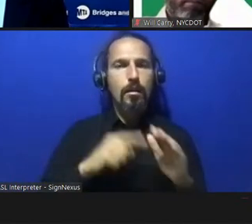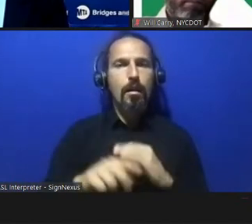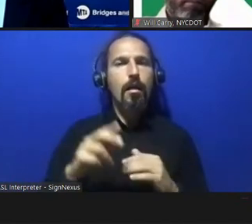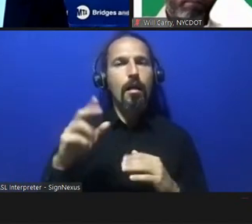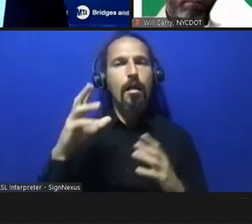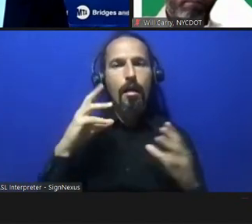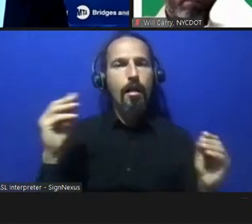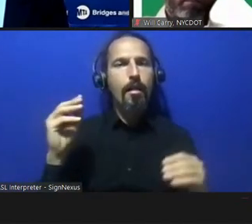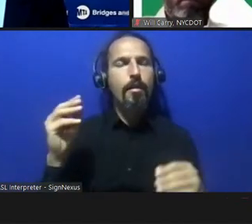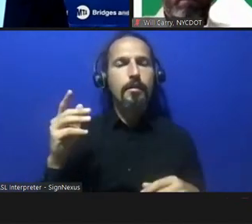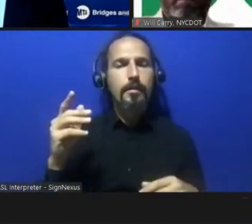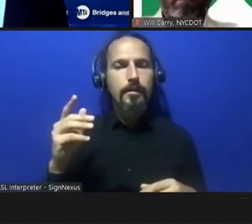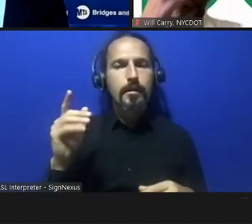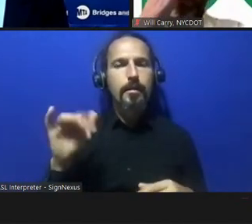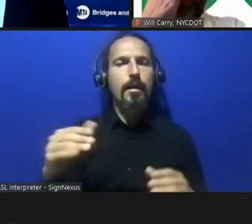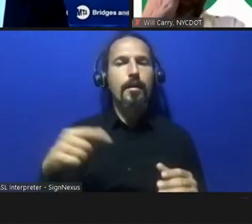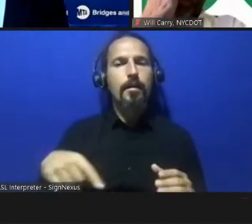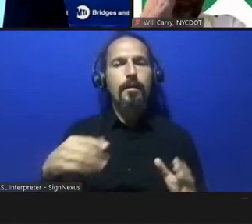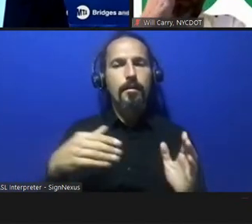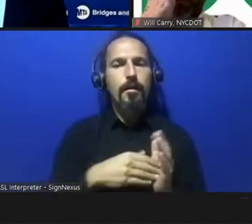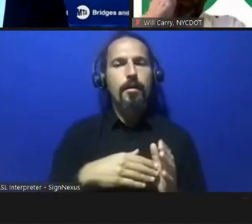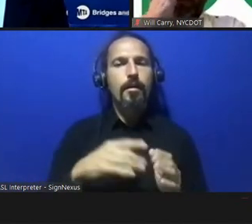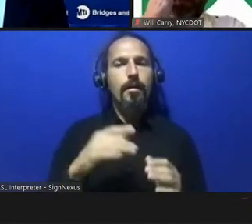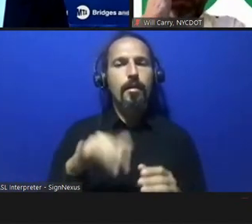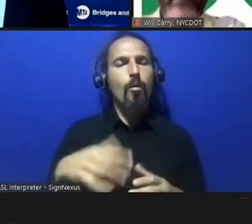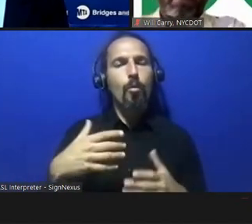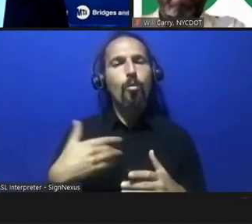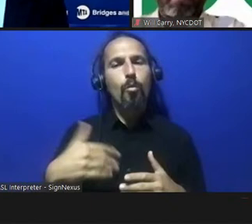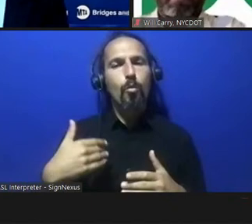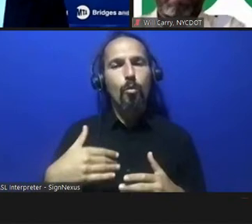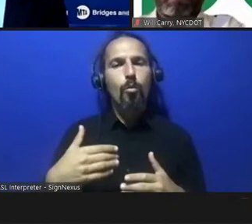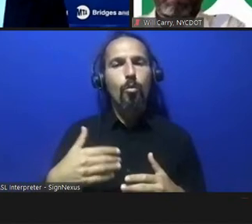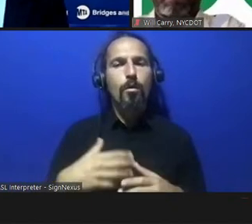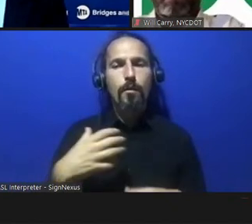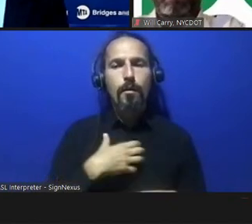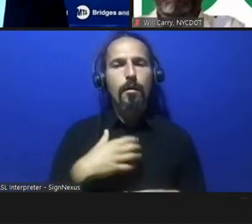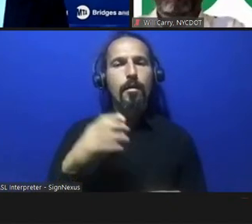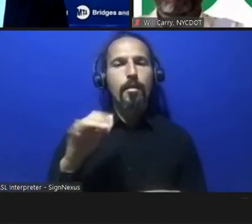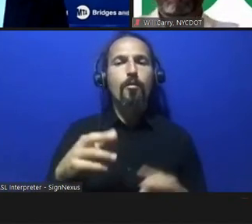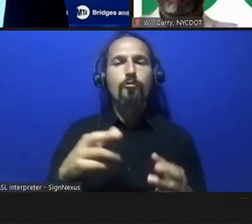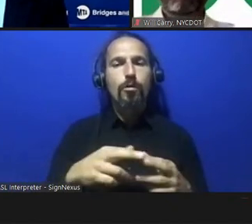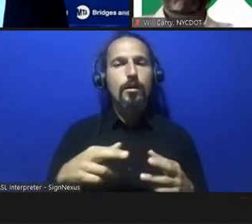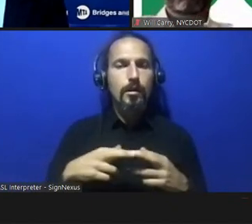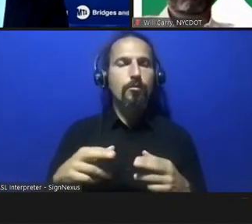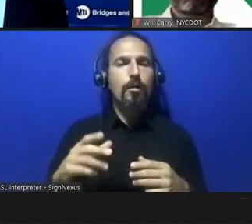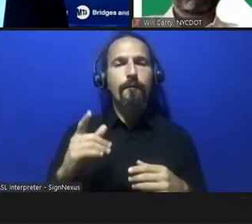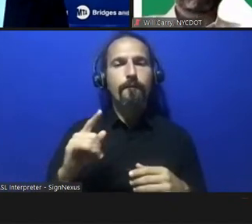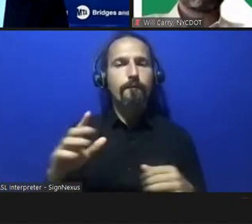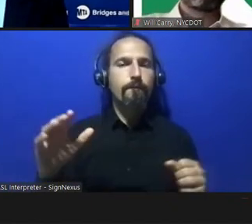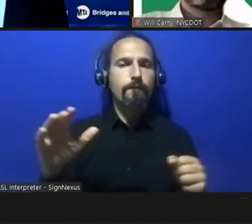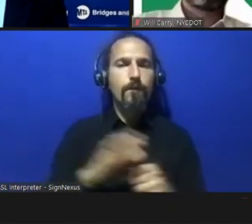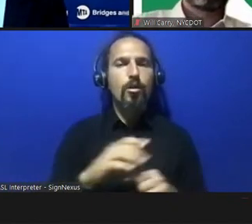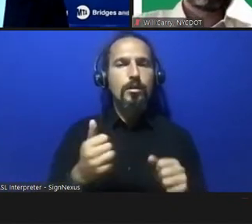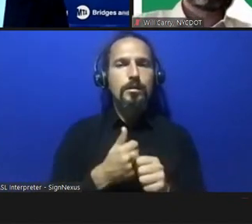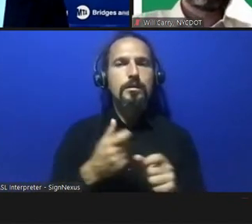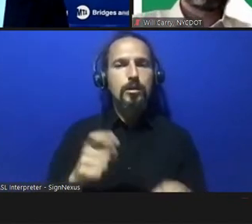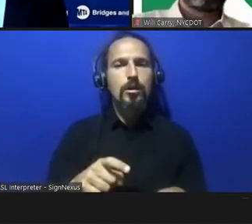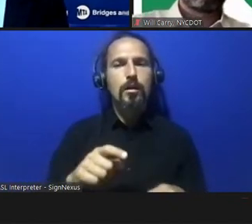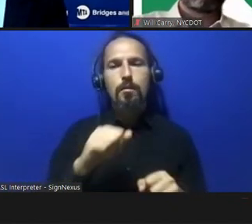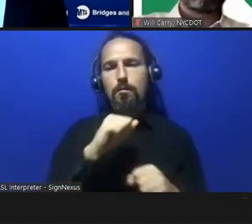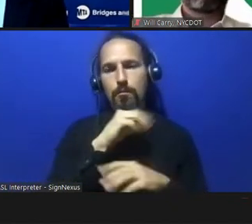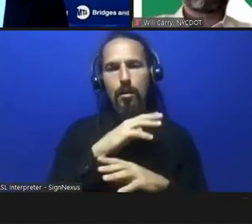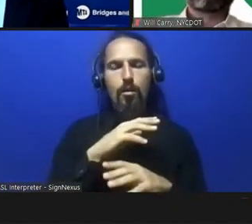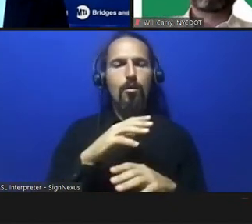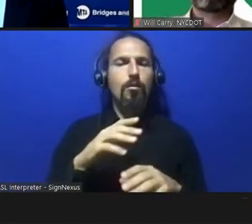hudson county opposition to this project is strong and widespread because the region is already full of dangerous polluting cut through